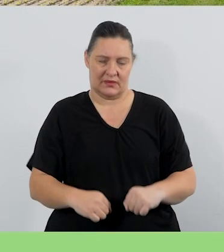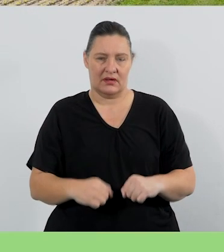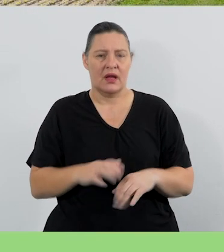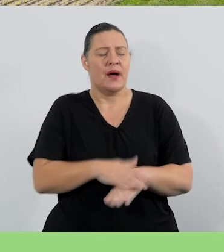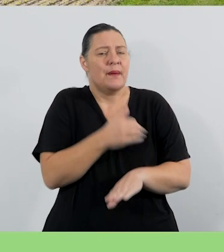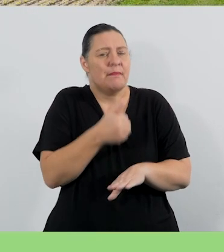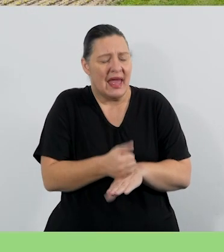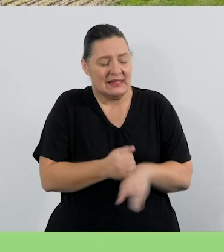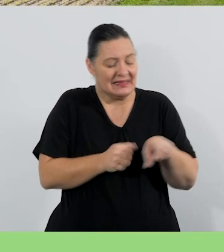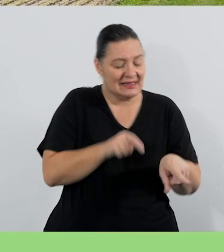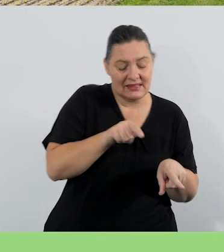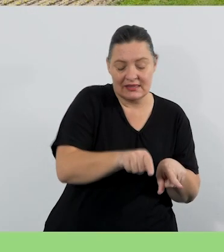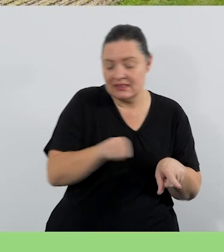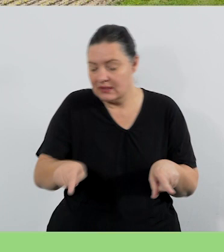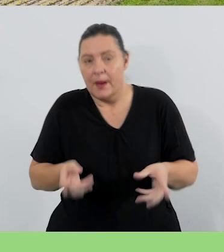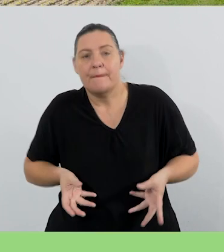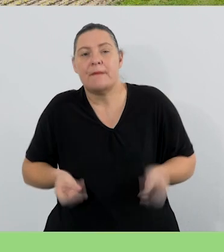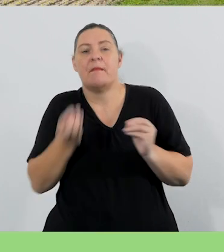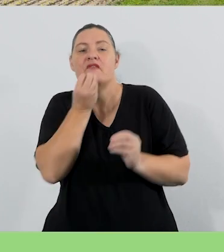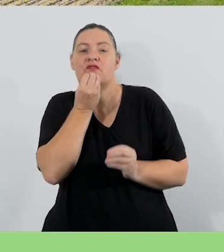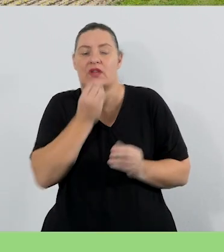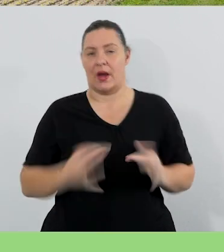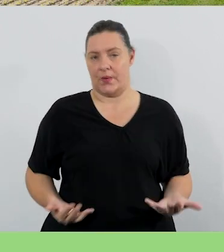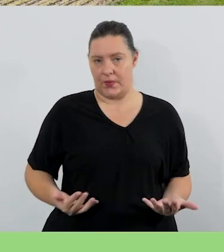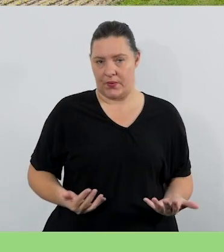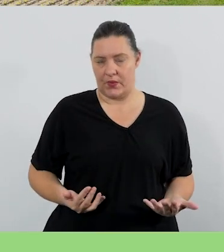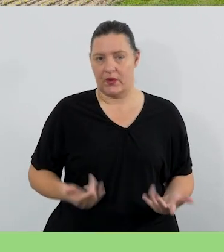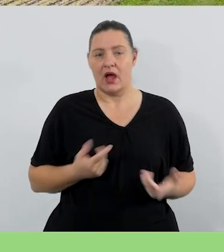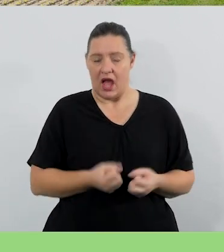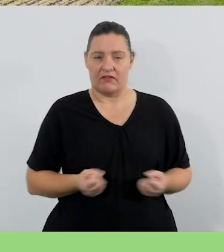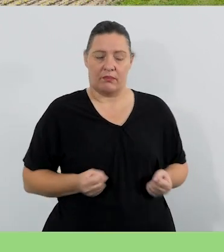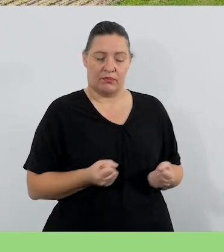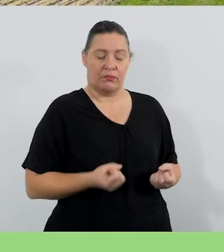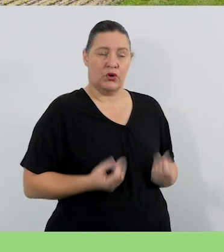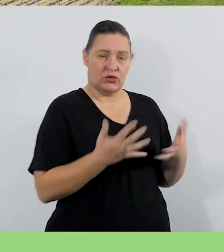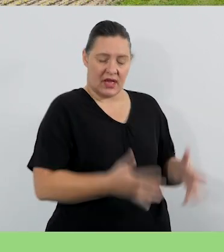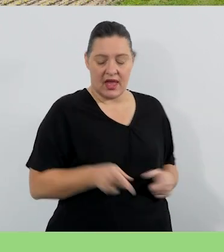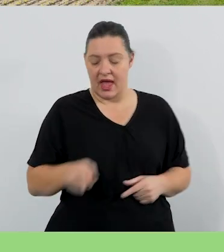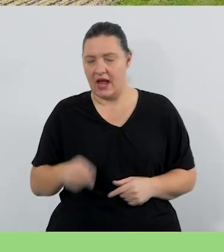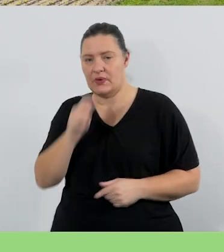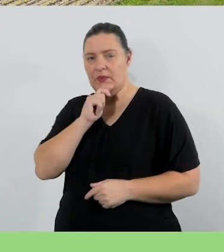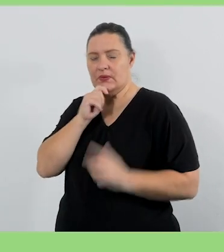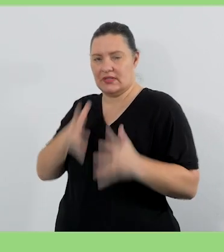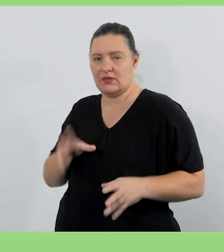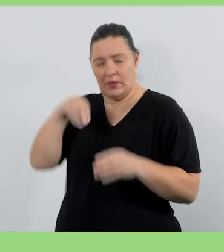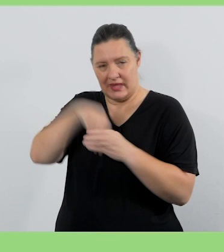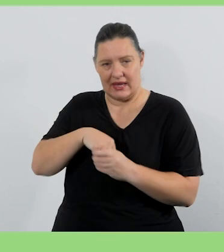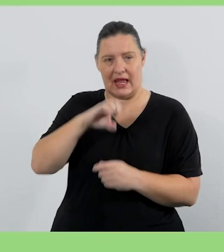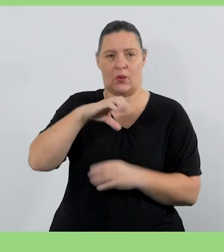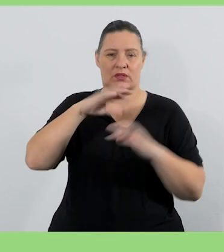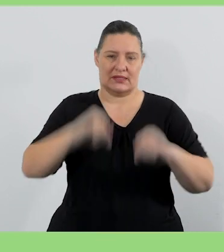the organisms obtain their food. We have producers and consumers in